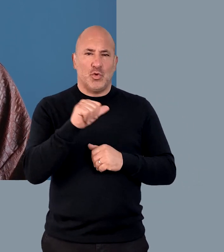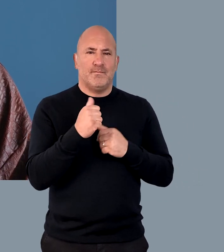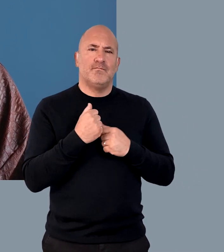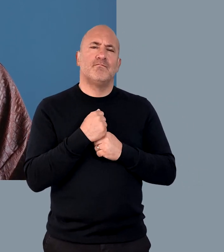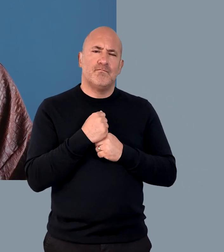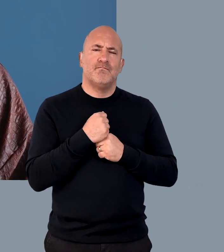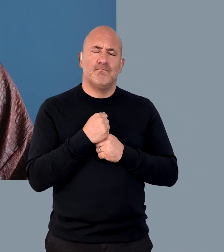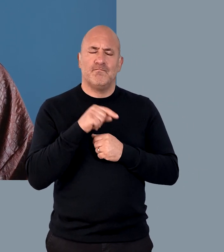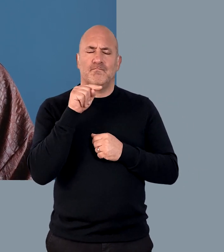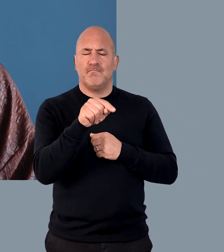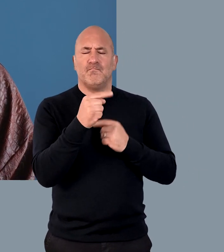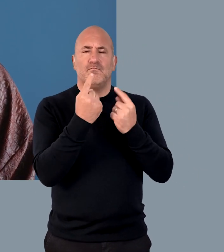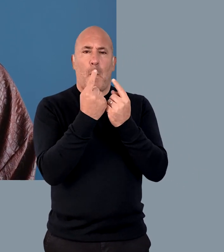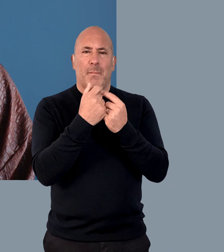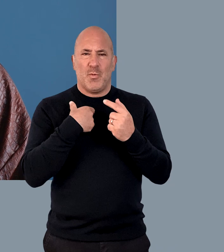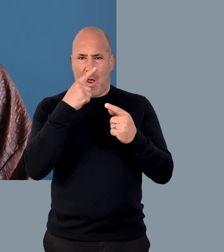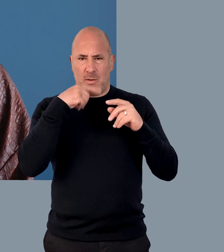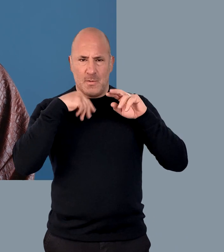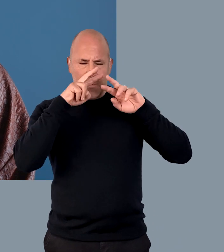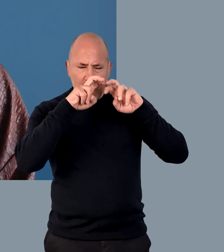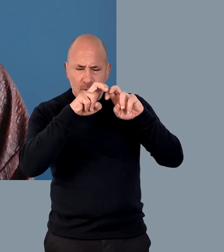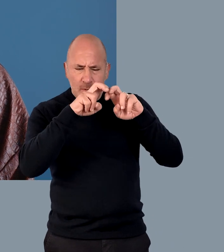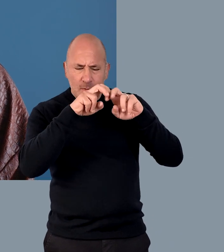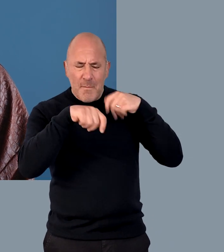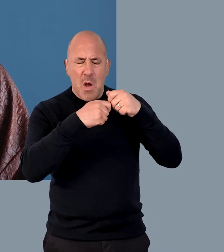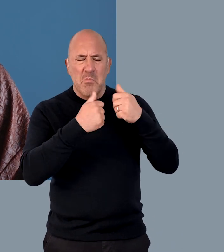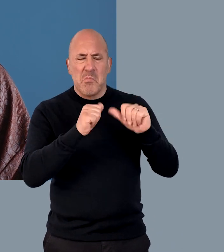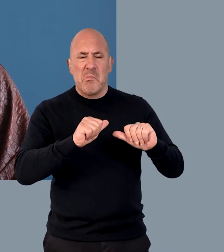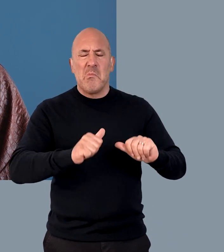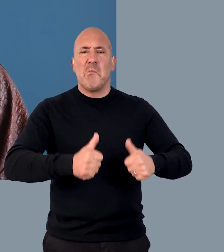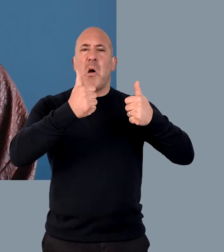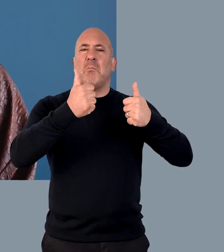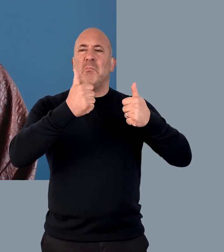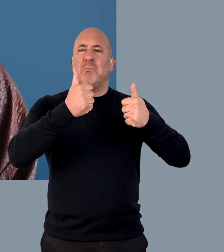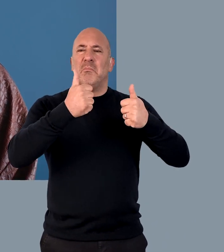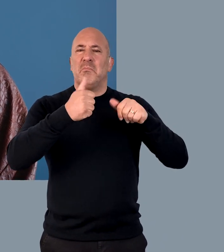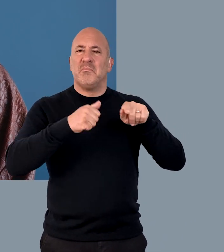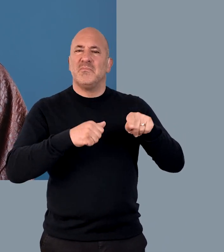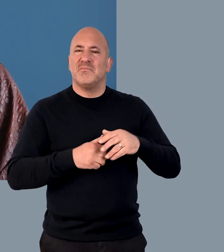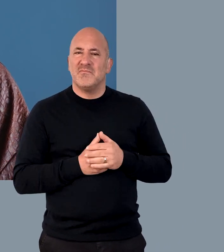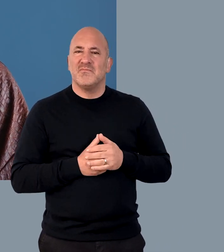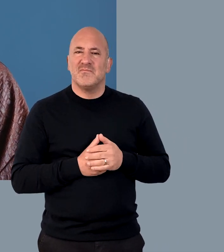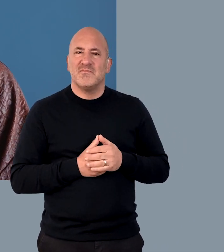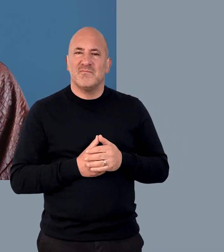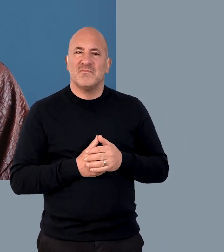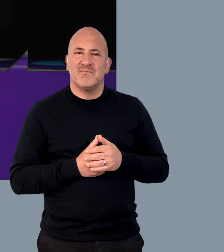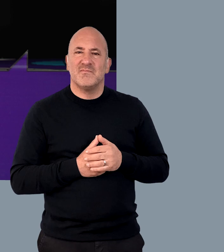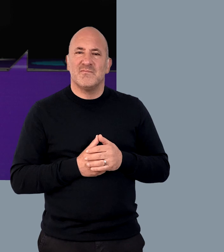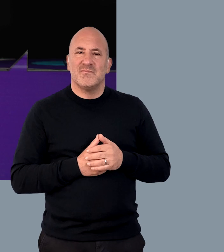then think about it as something that we can interrogate and be masters of.